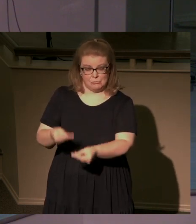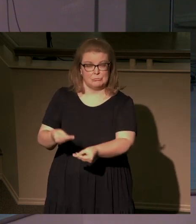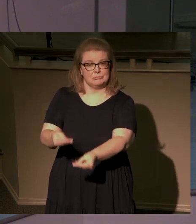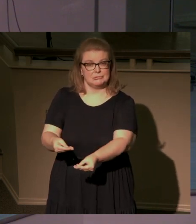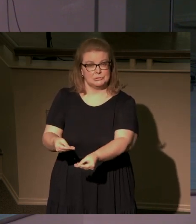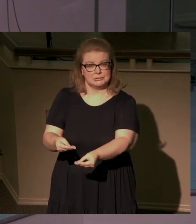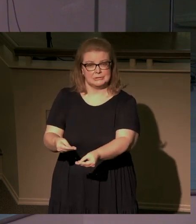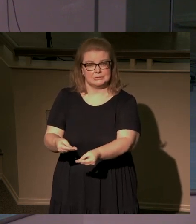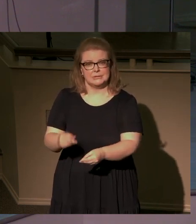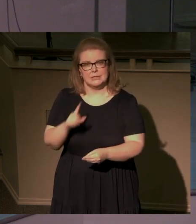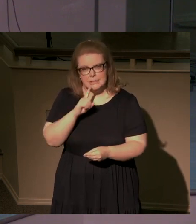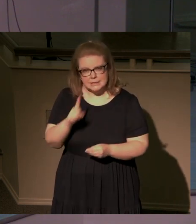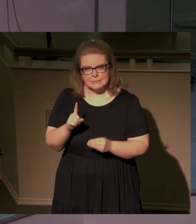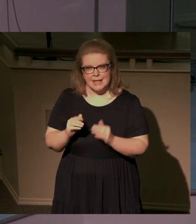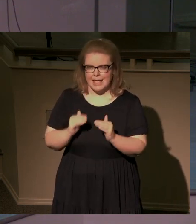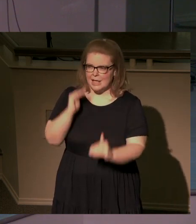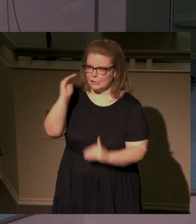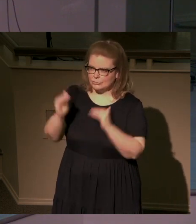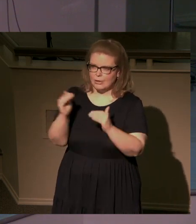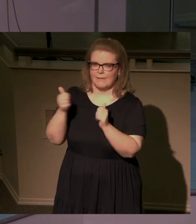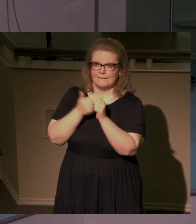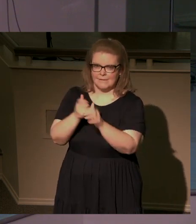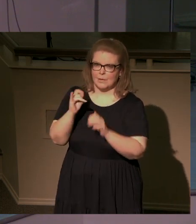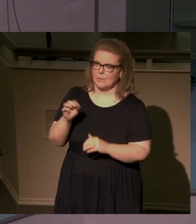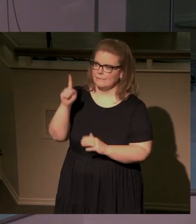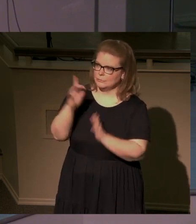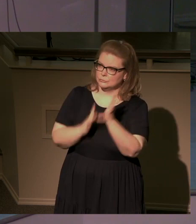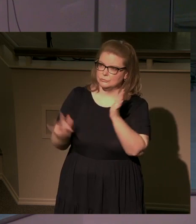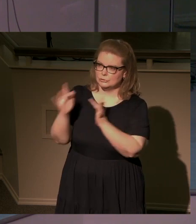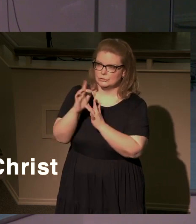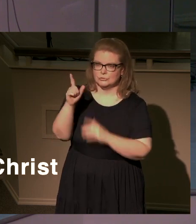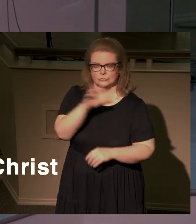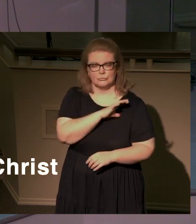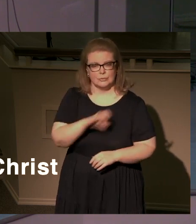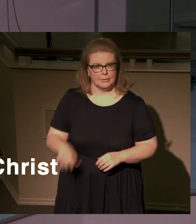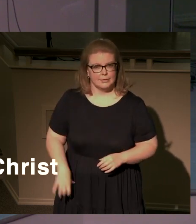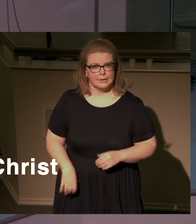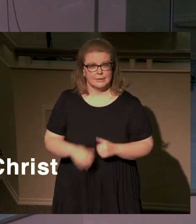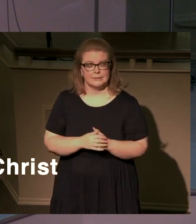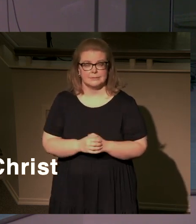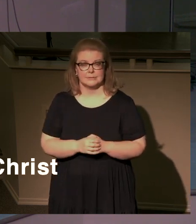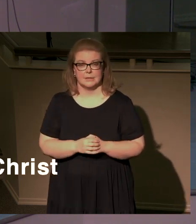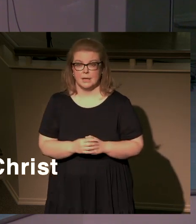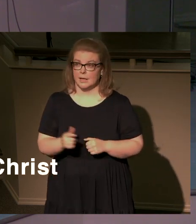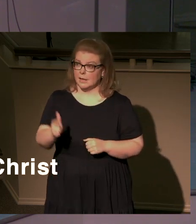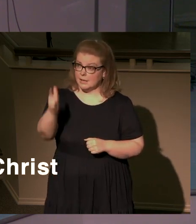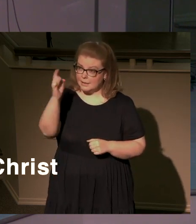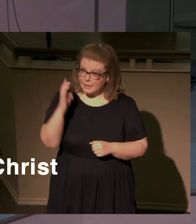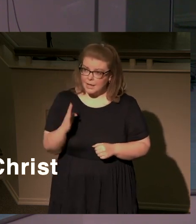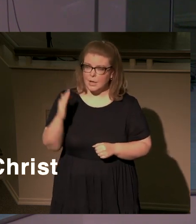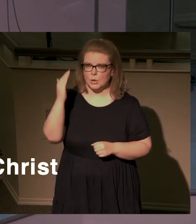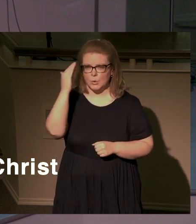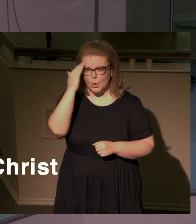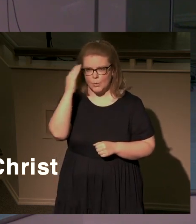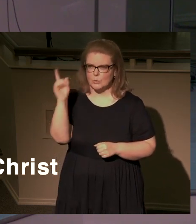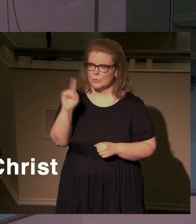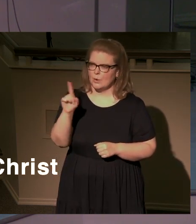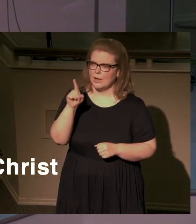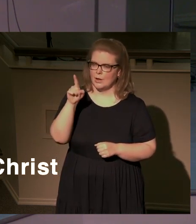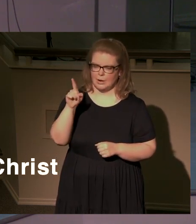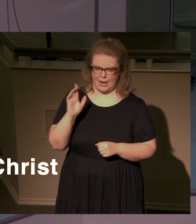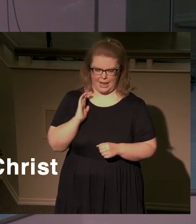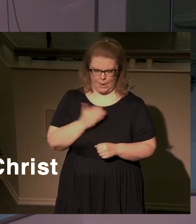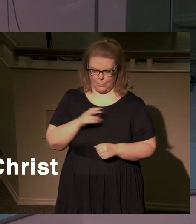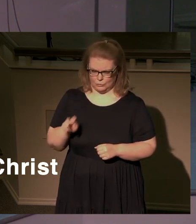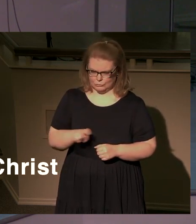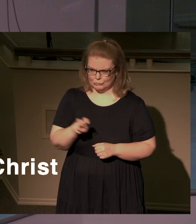Our heritage is to be adult followers of Jesus Christ. God knows where He's taking you, and